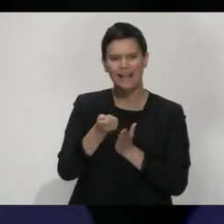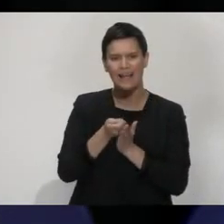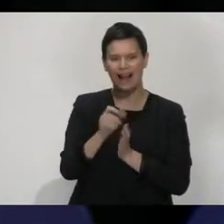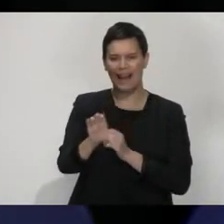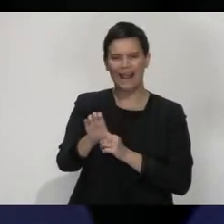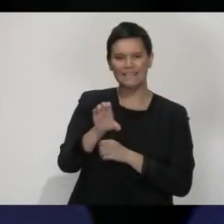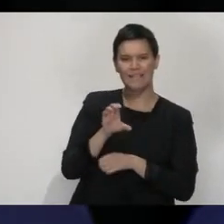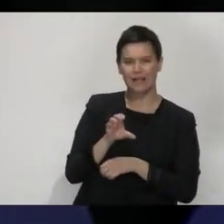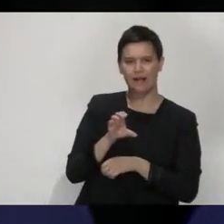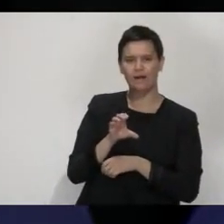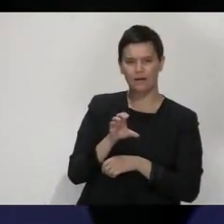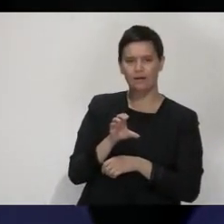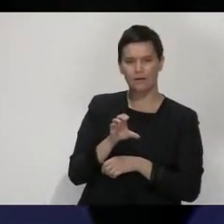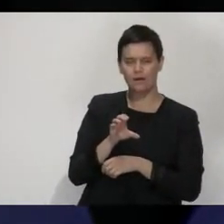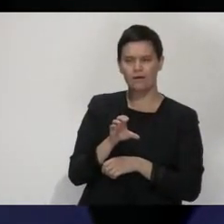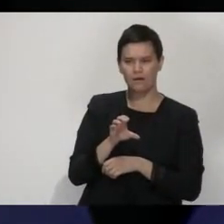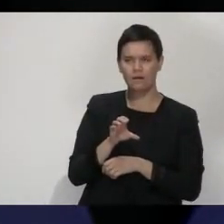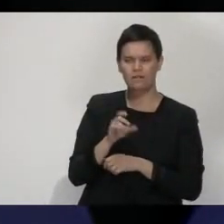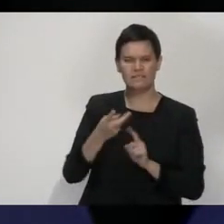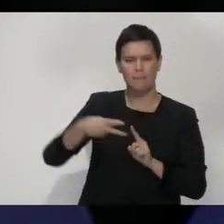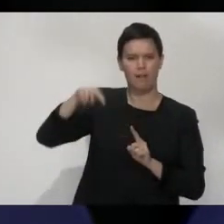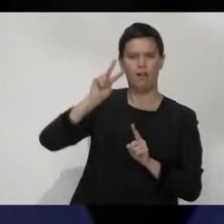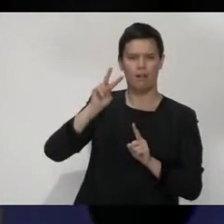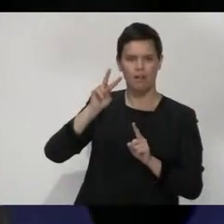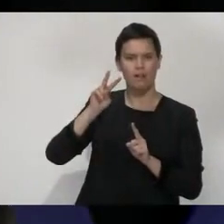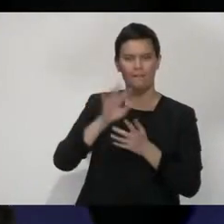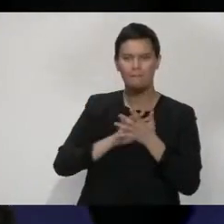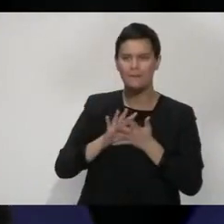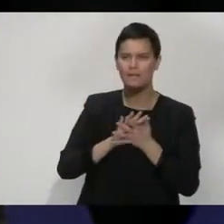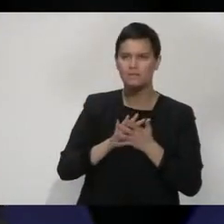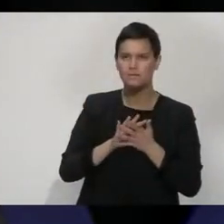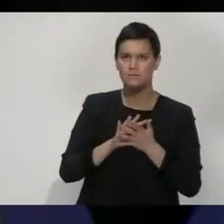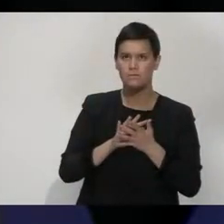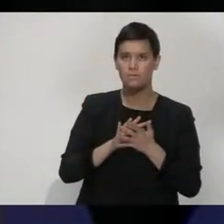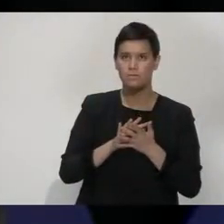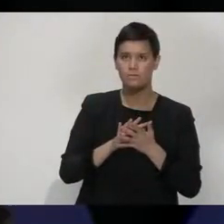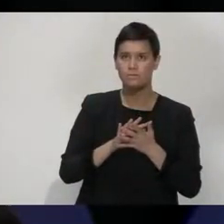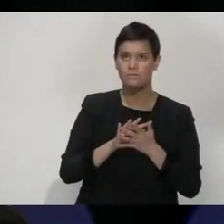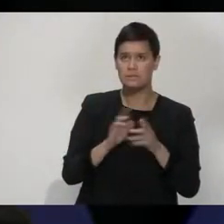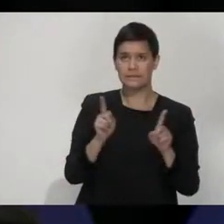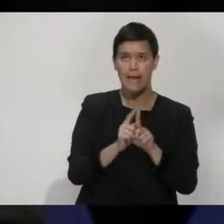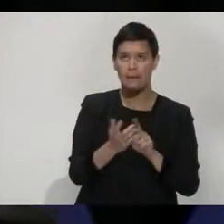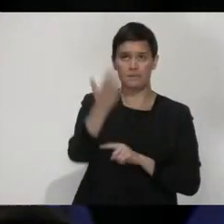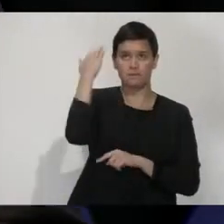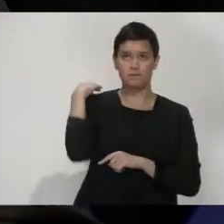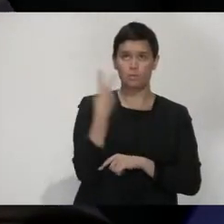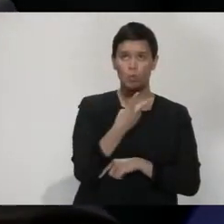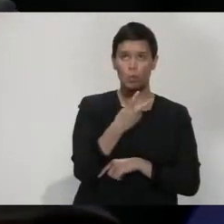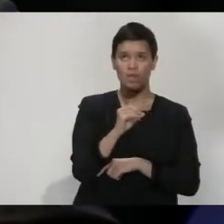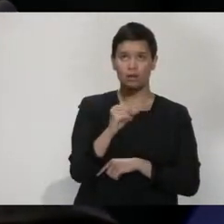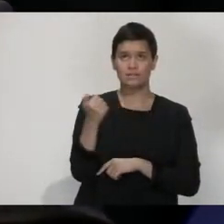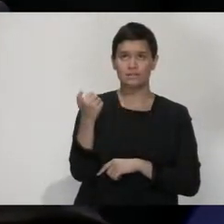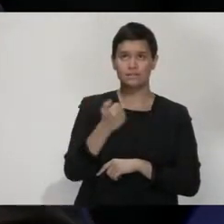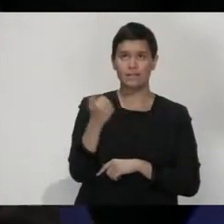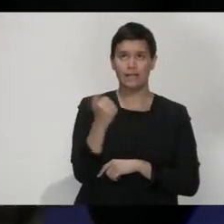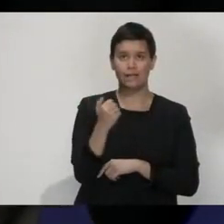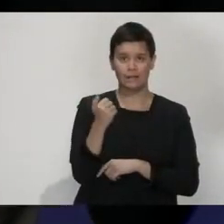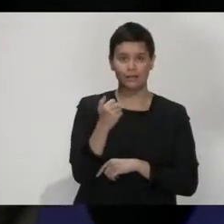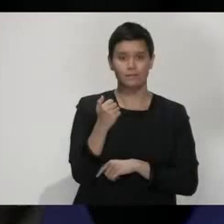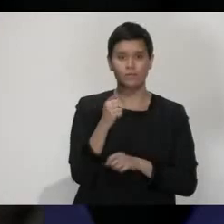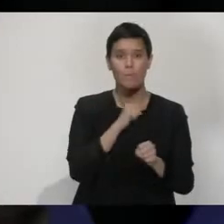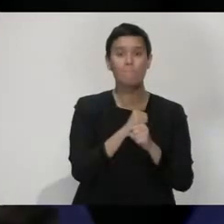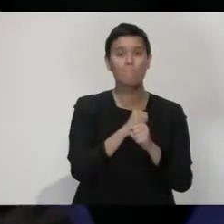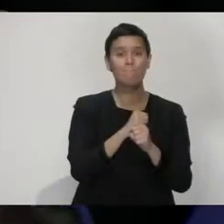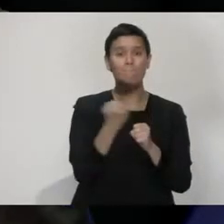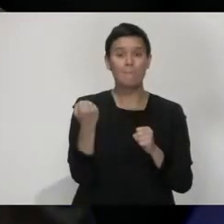doubled. So that level actually reached 2016 levels. So basically banks were increasing their sort